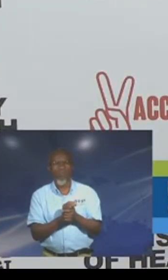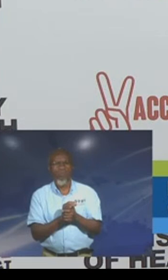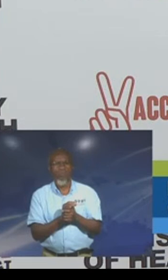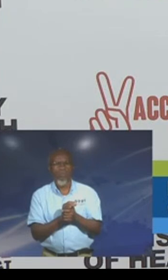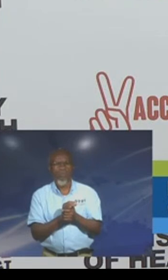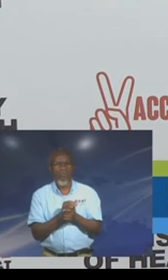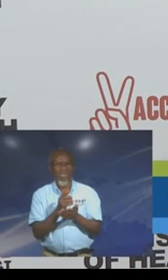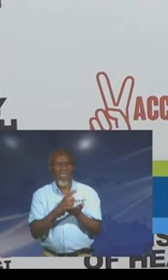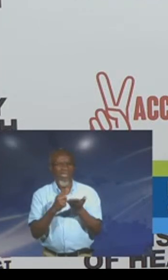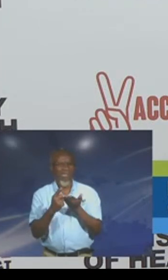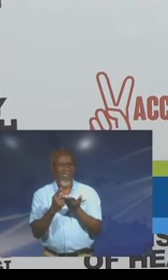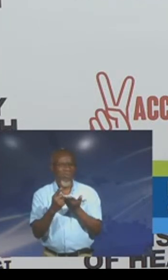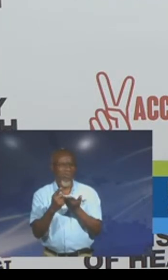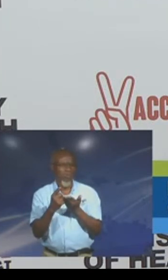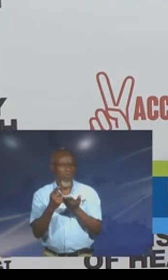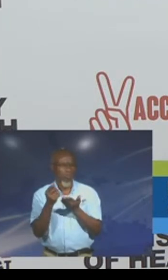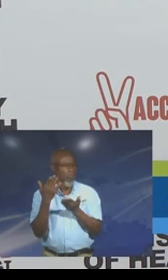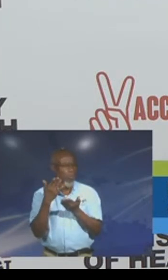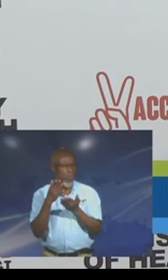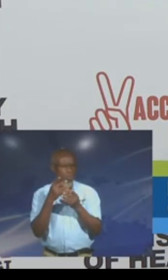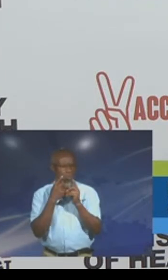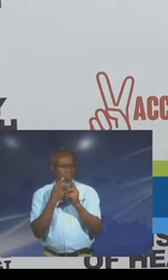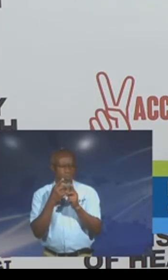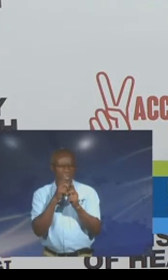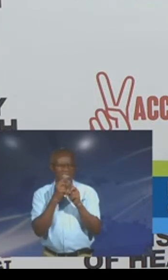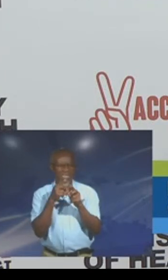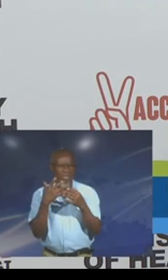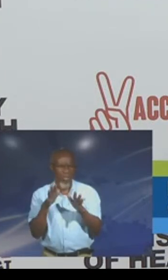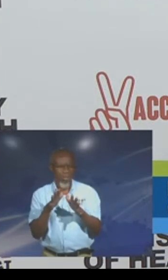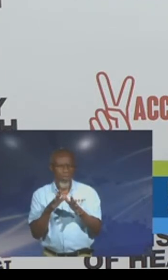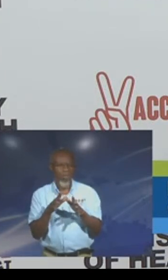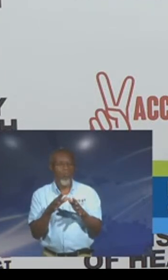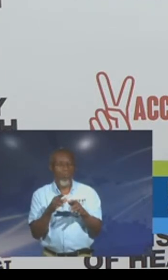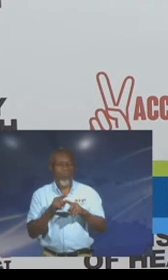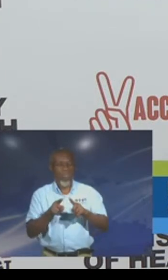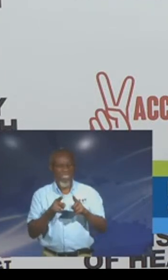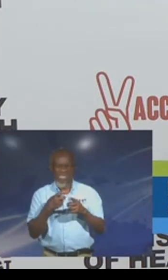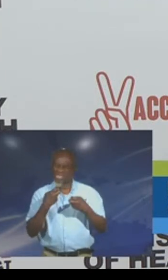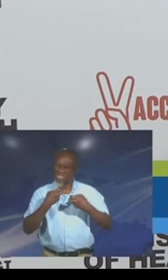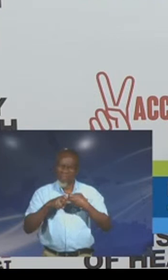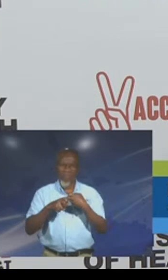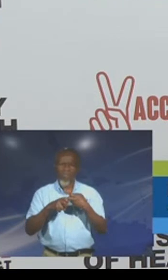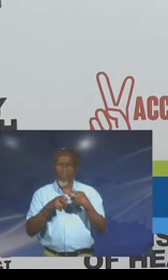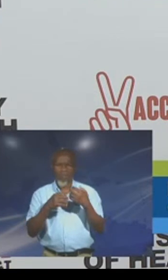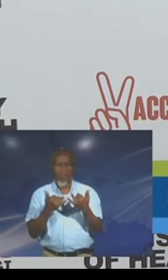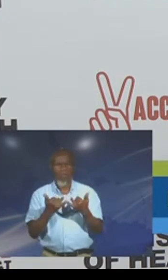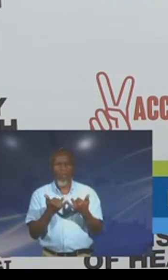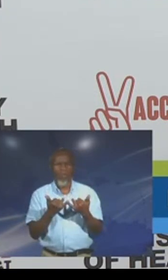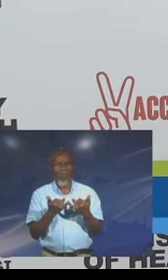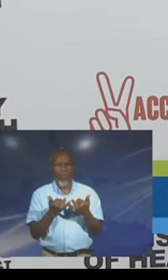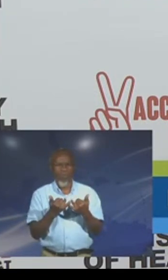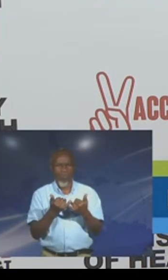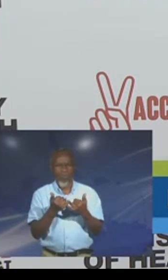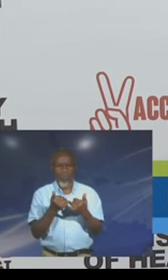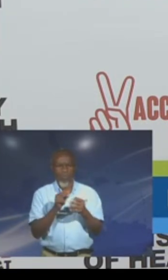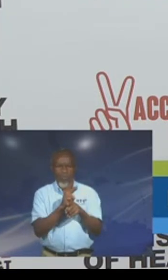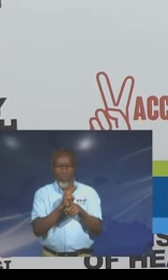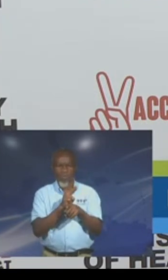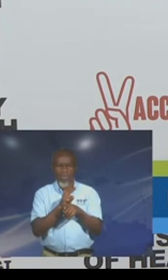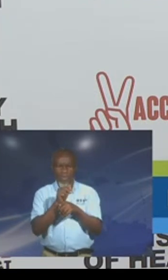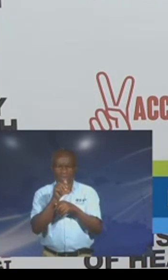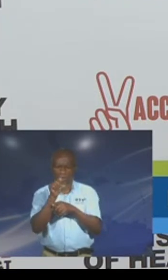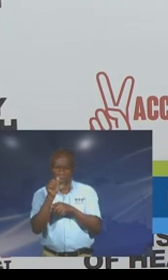question last week. It's extremely difficult, especially with antigen tests being done, to determine the percentage of reinfections that are